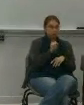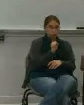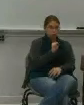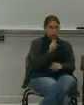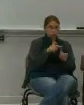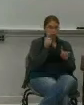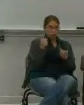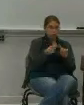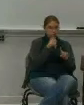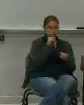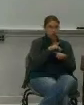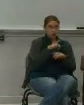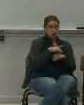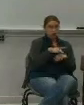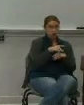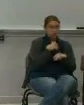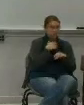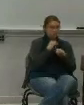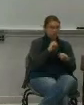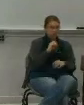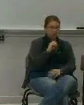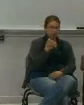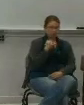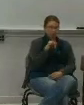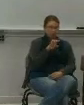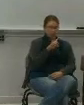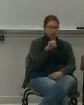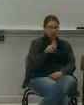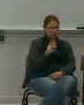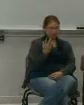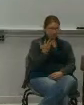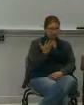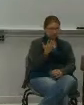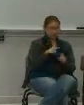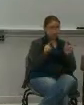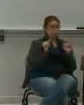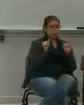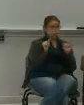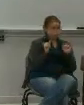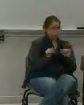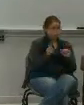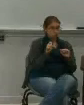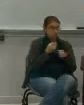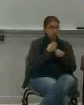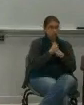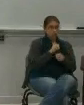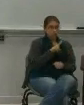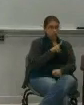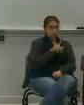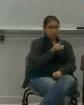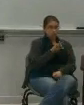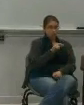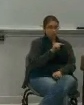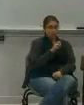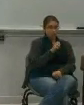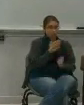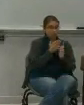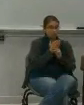Because in the early earth there was no oxidized, right? But you could be generating sulfate